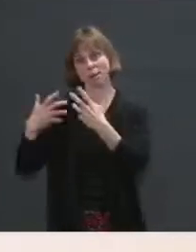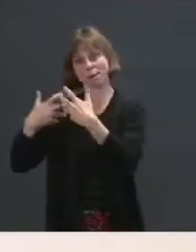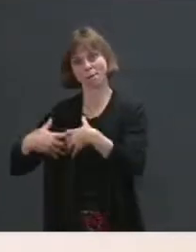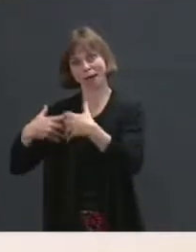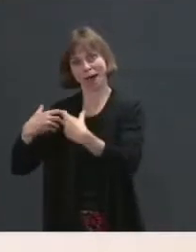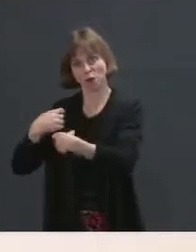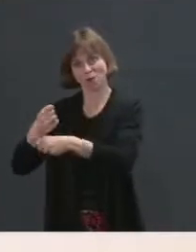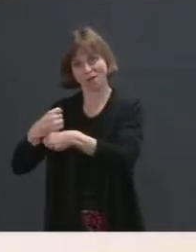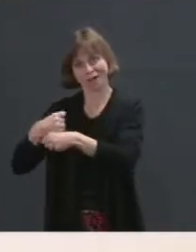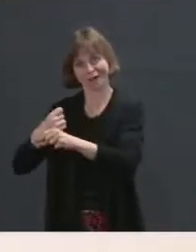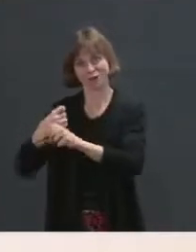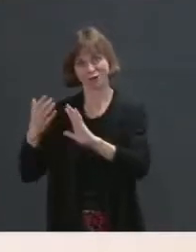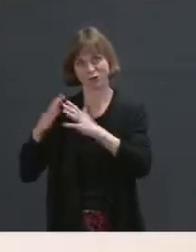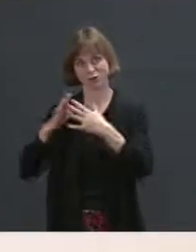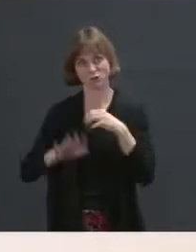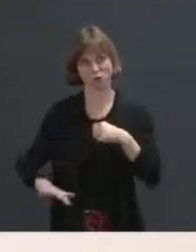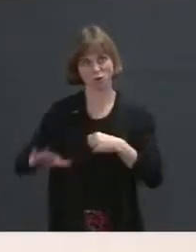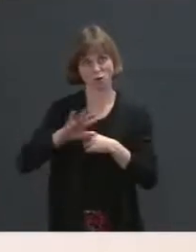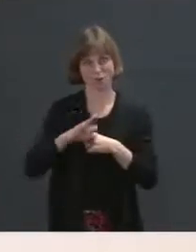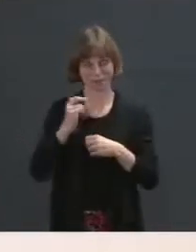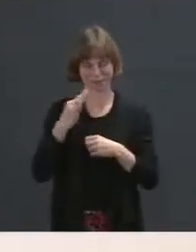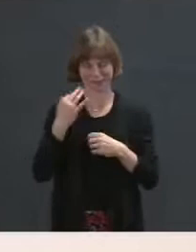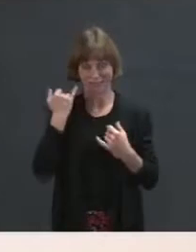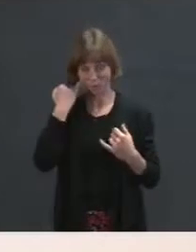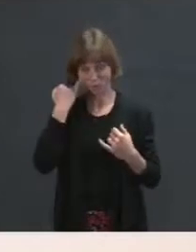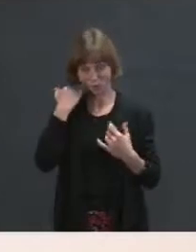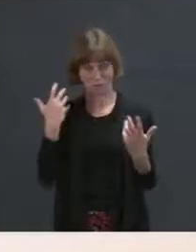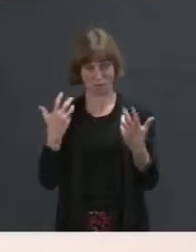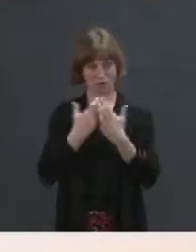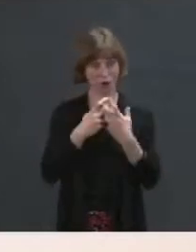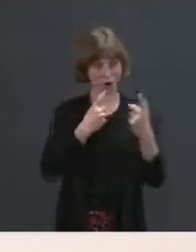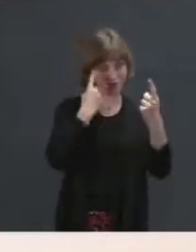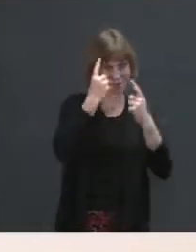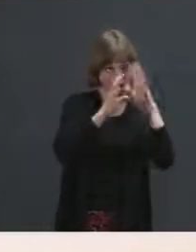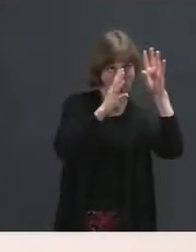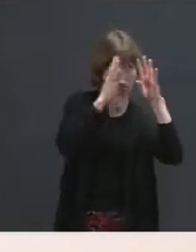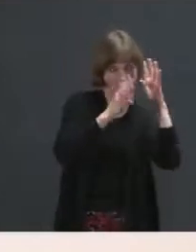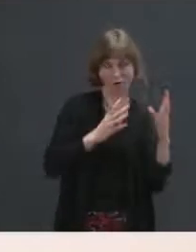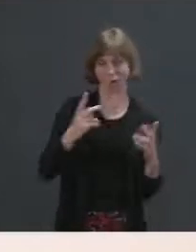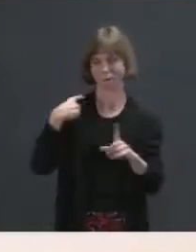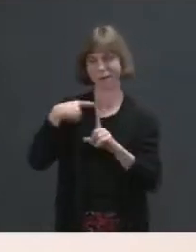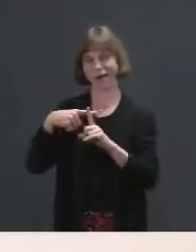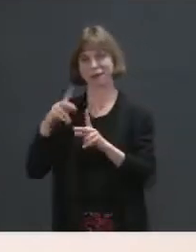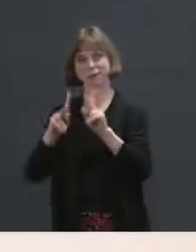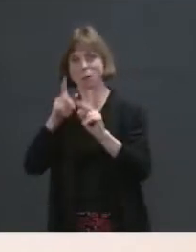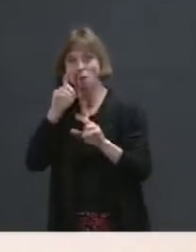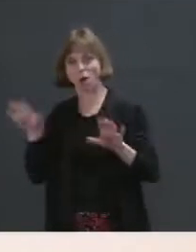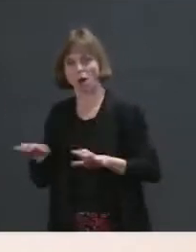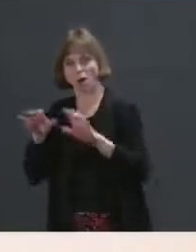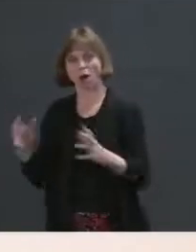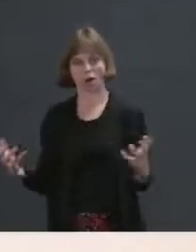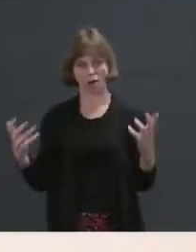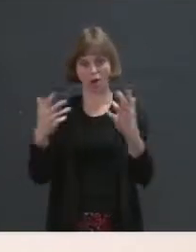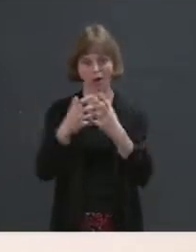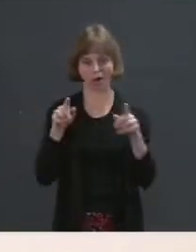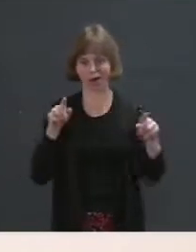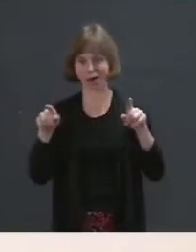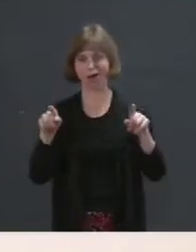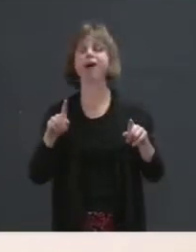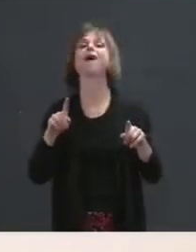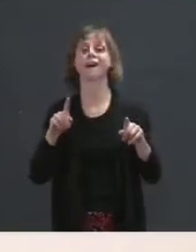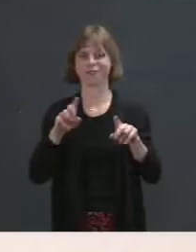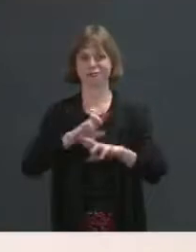across America. Because when you pair thinkers and doers, that's how you create the technologies and products that help us tackle tomorrow's